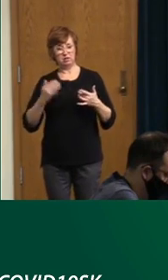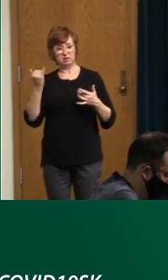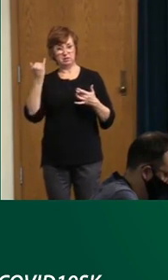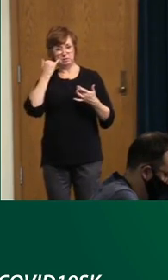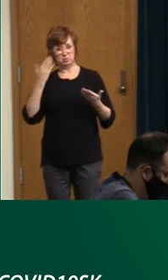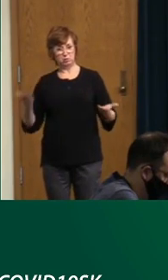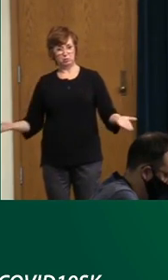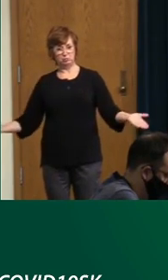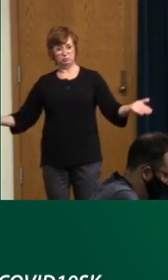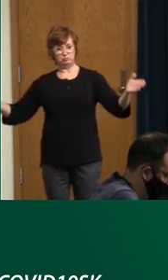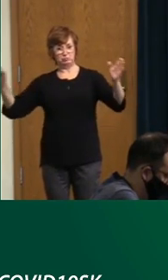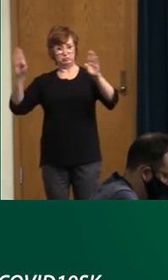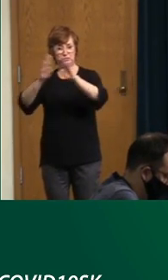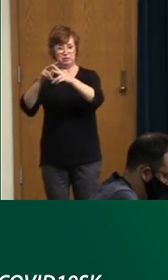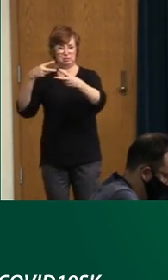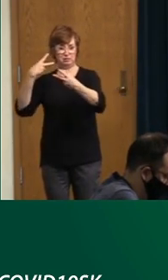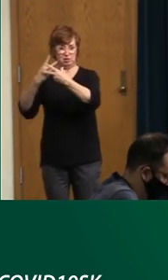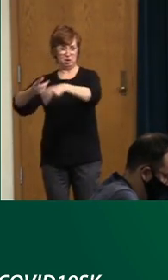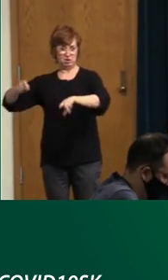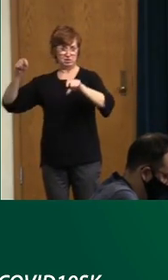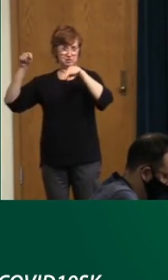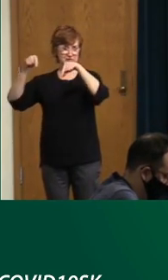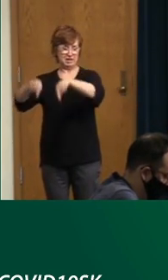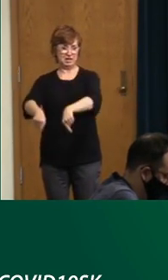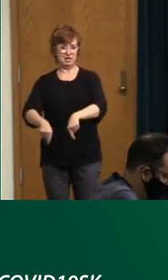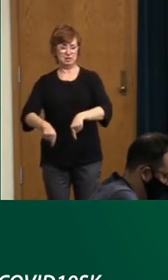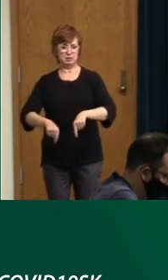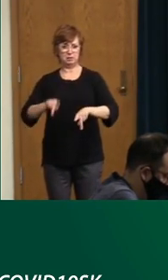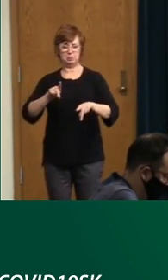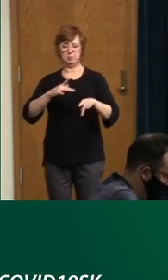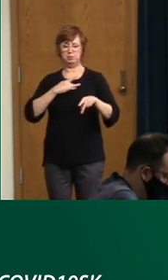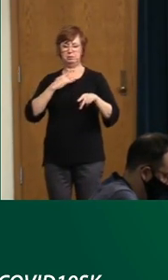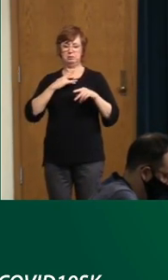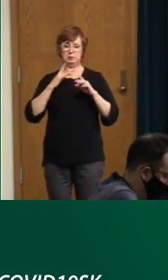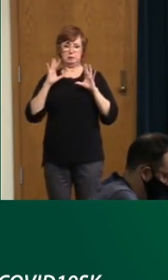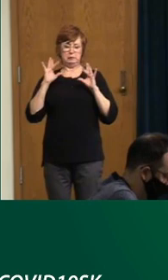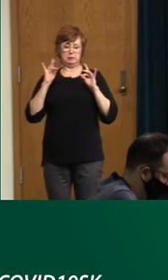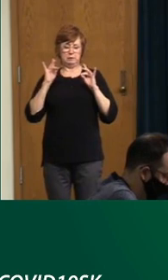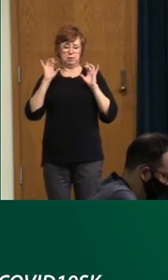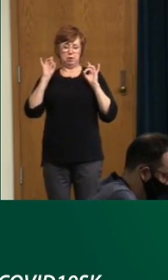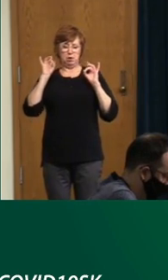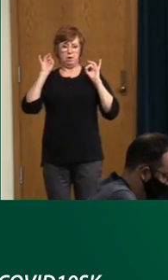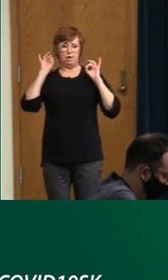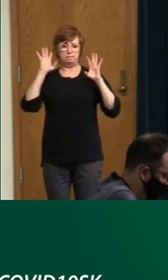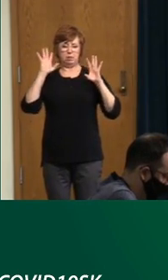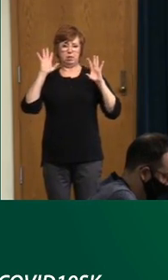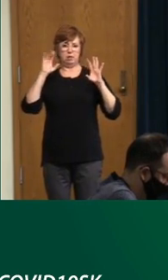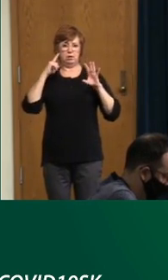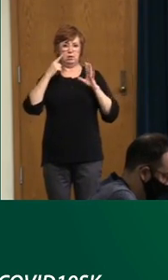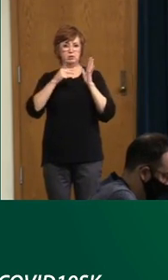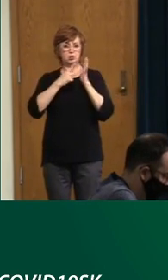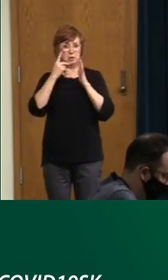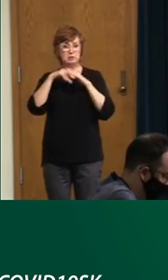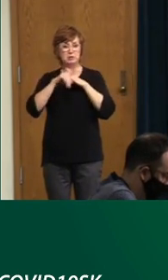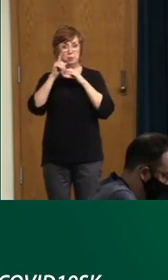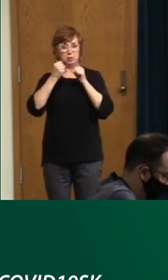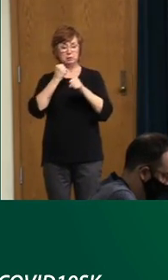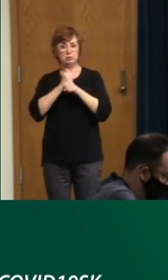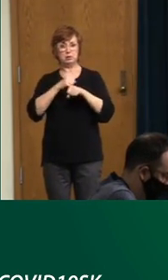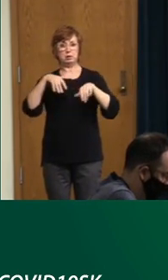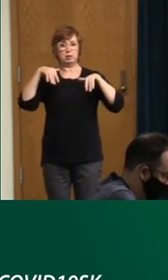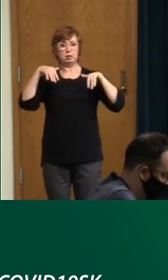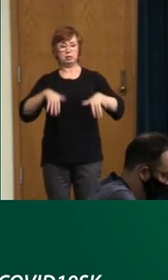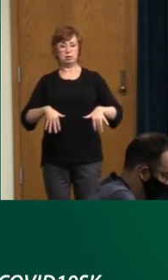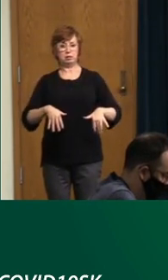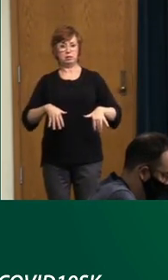it's very challenging for people to deal with that twice in 1 year. So we're continually adjusting our